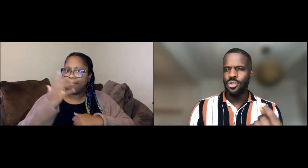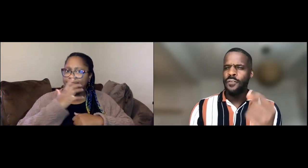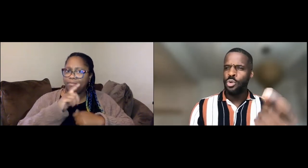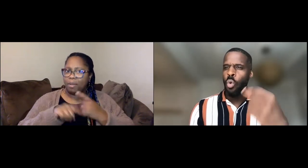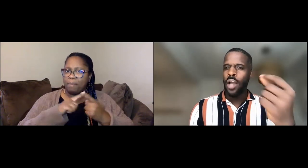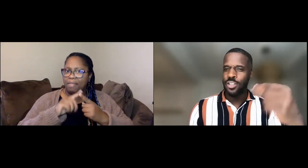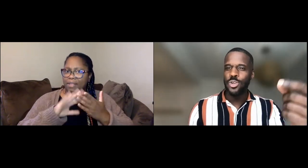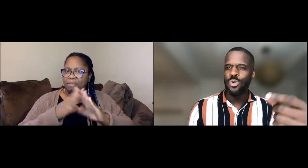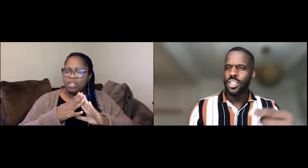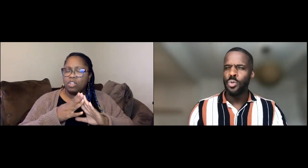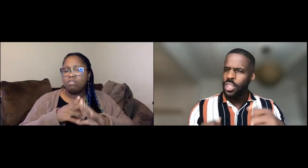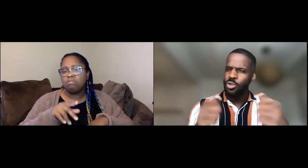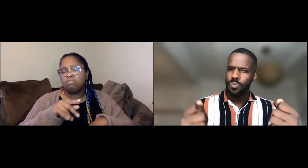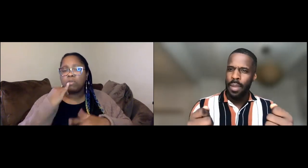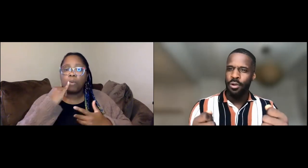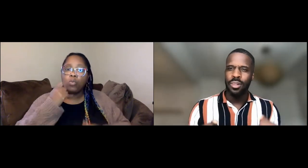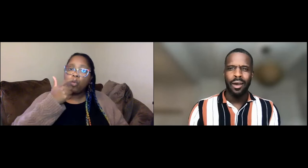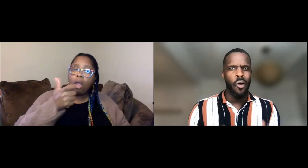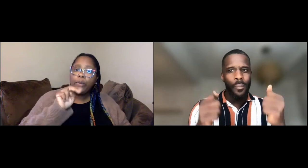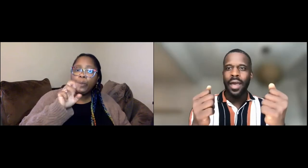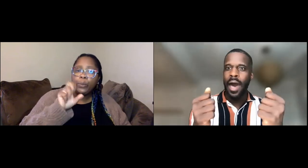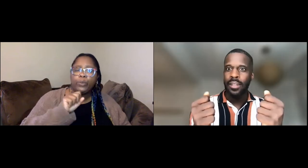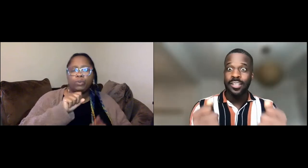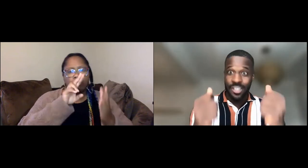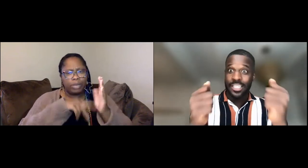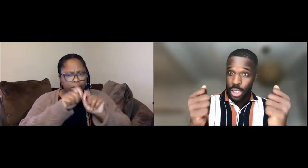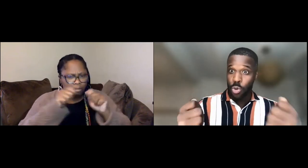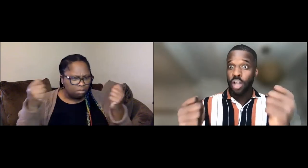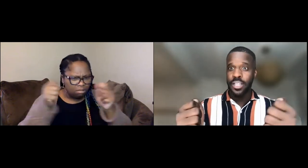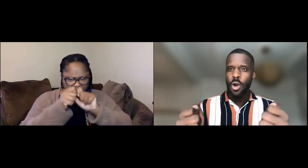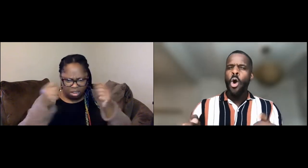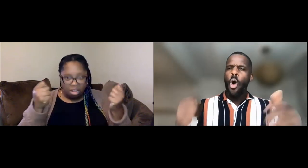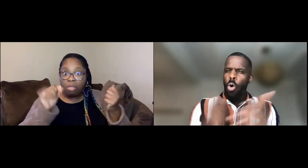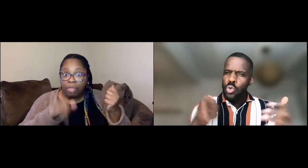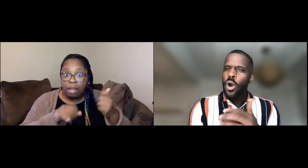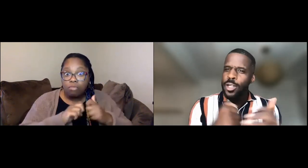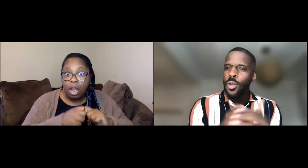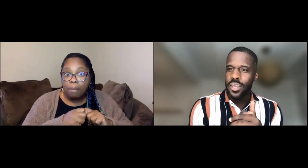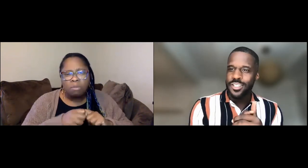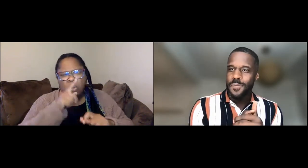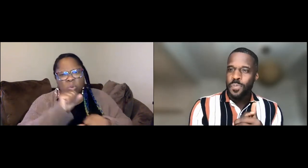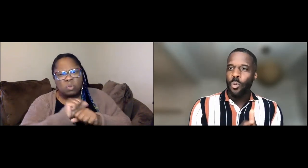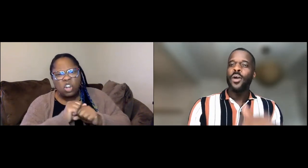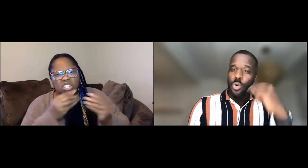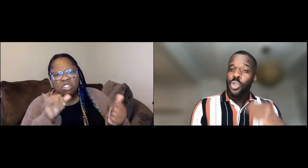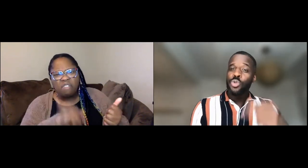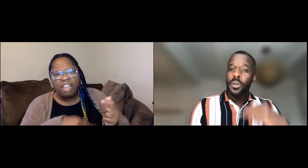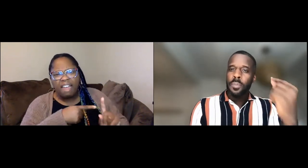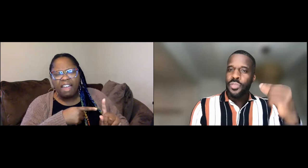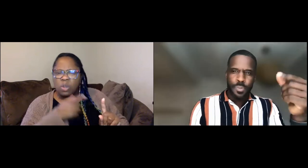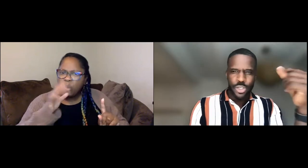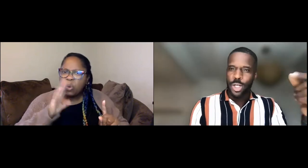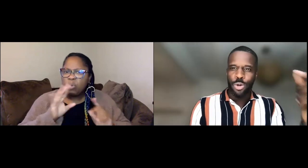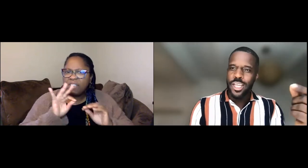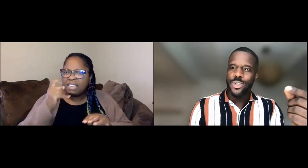is that, you watch the news and you read the newspaper and you're like, oh my God, this is an issue in our city. Who's working on this? Right? Who's going to do something